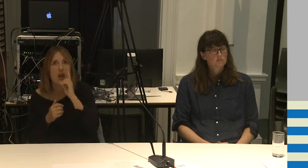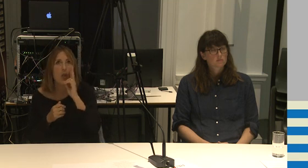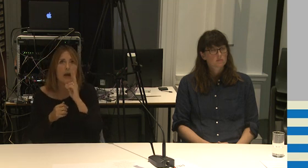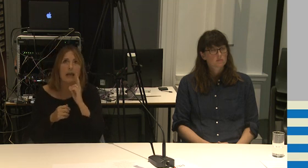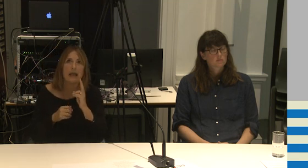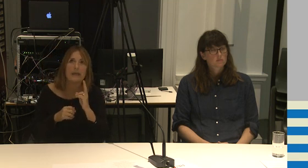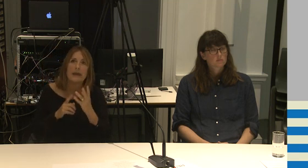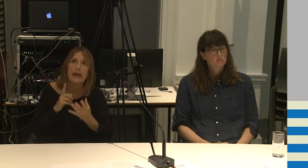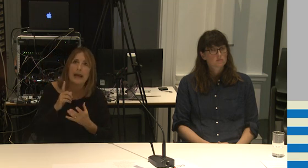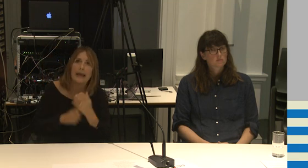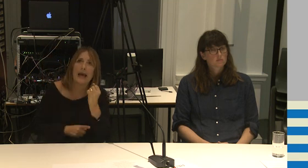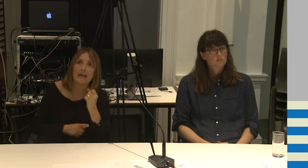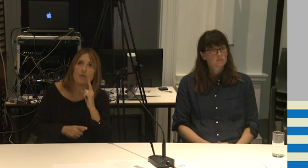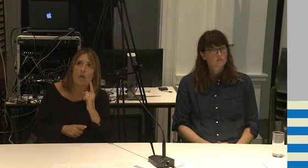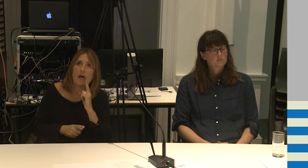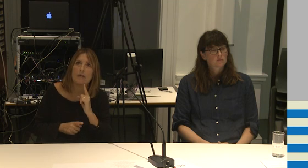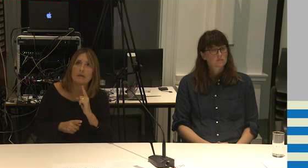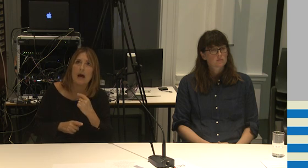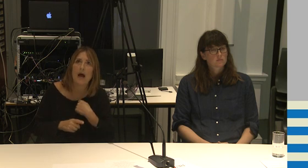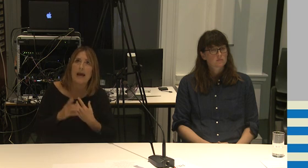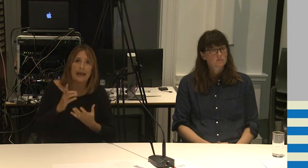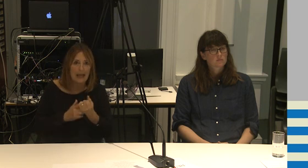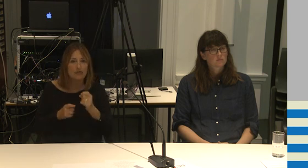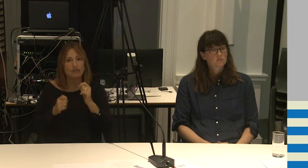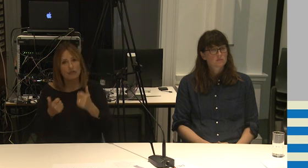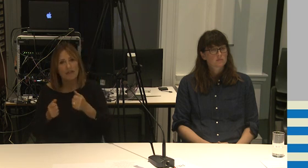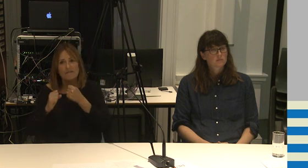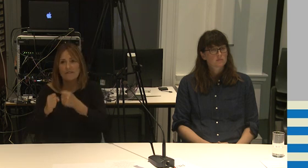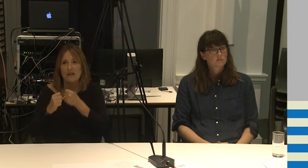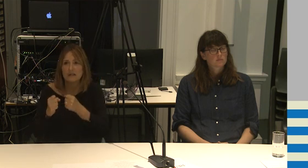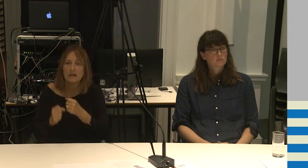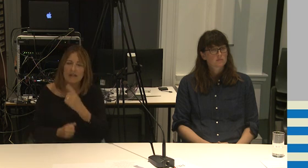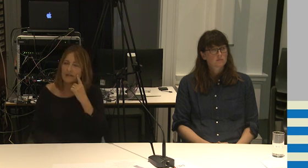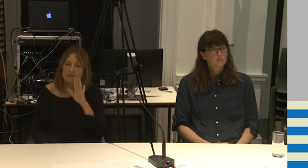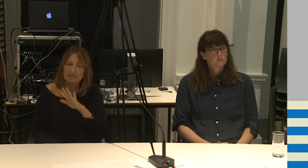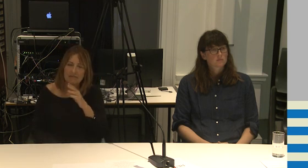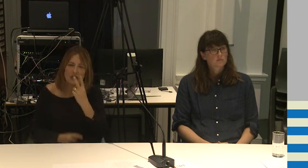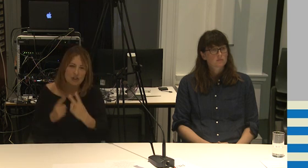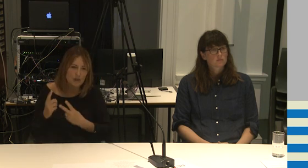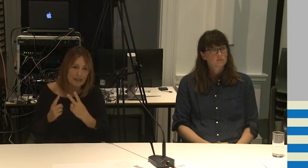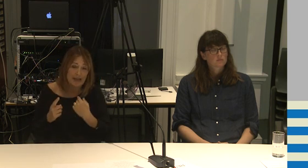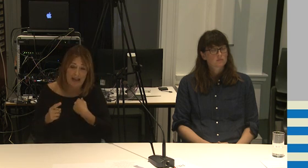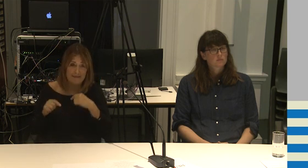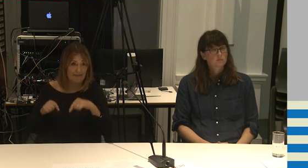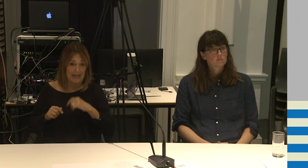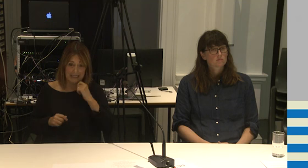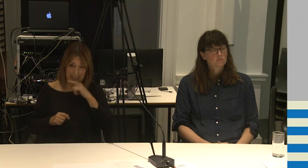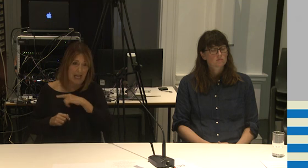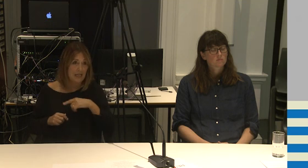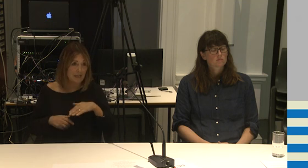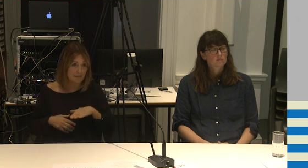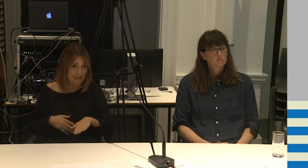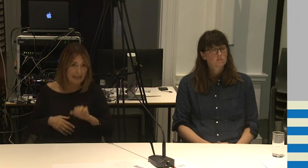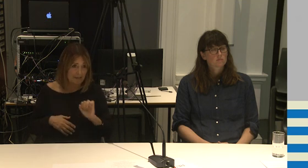sort of experiences rather than trying to fight for it. A couple of years later, now I've got a son, he's autistic as well,